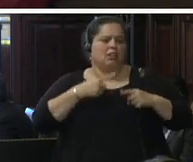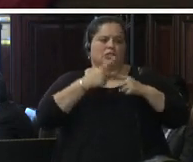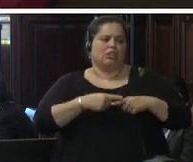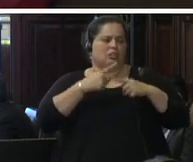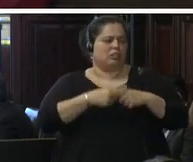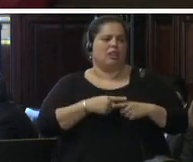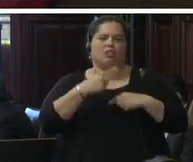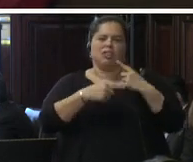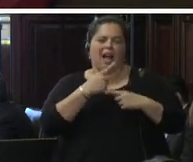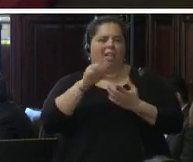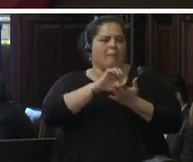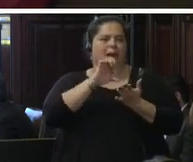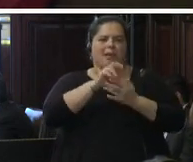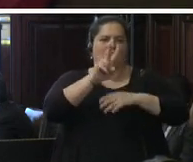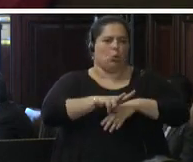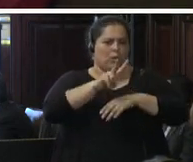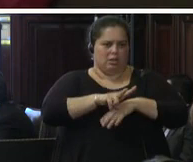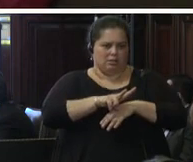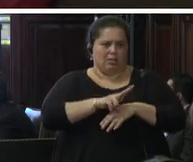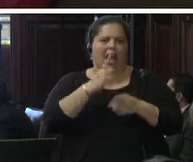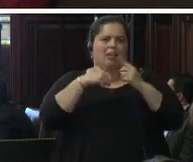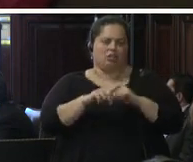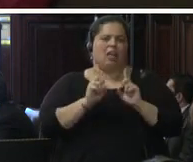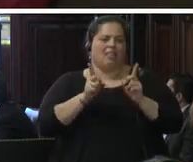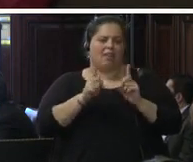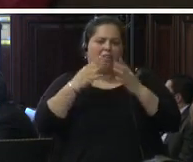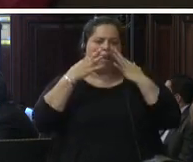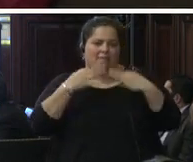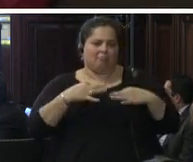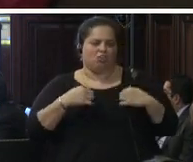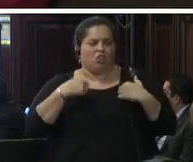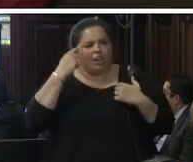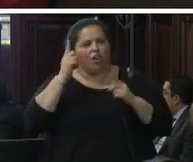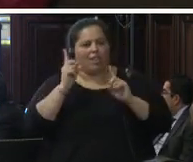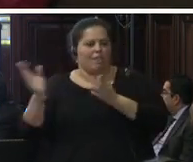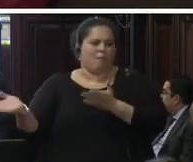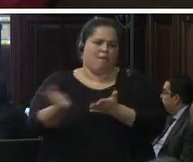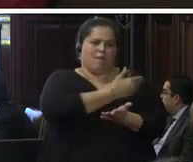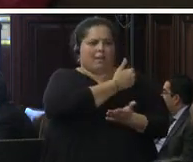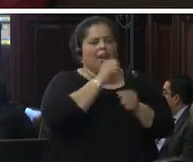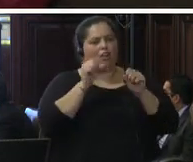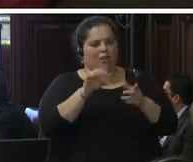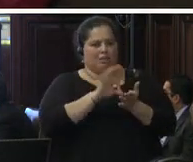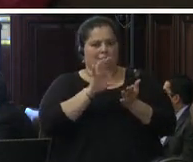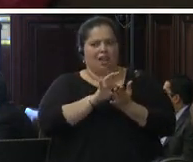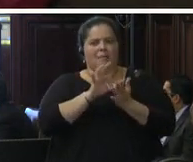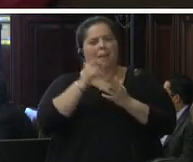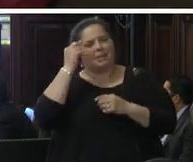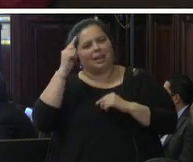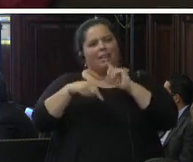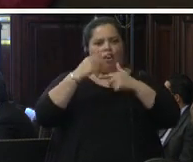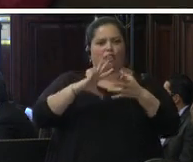ought to scrap it and think of something else it costs each state so much